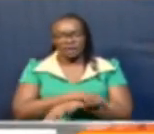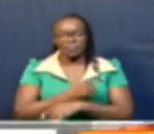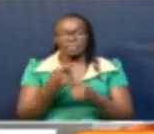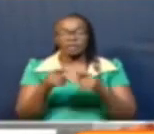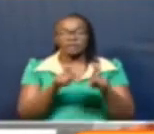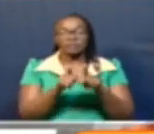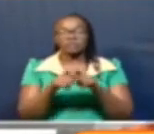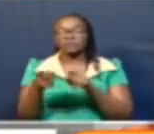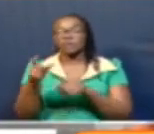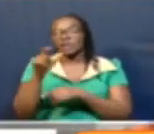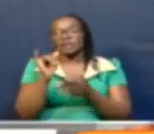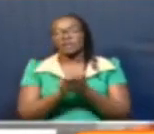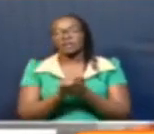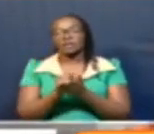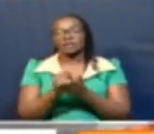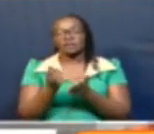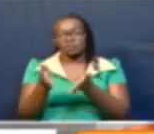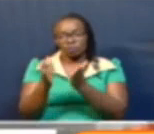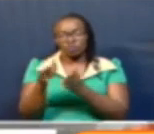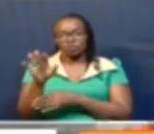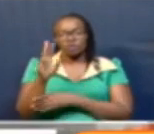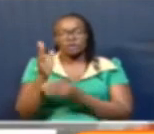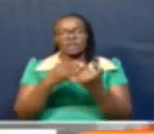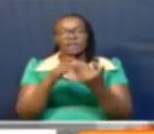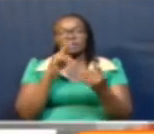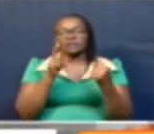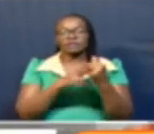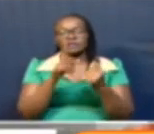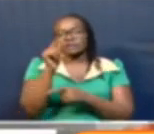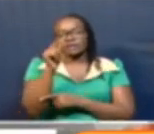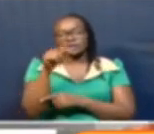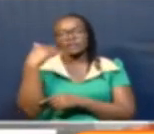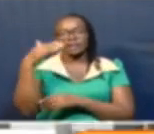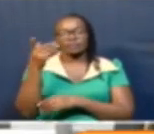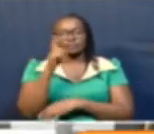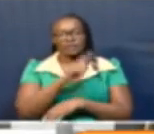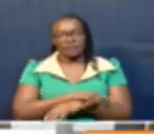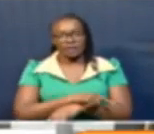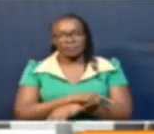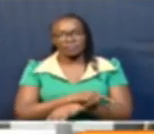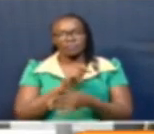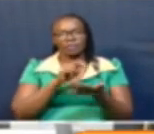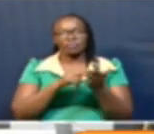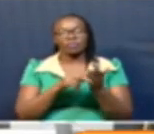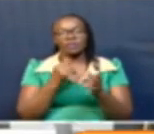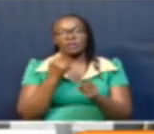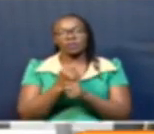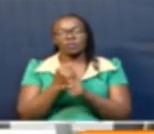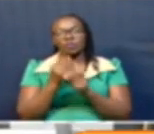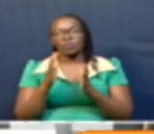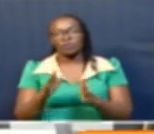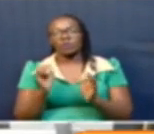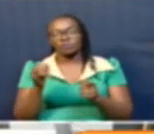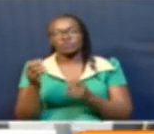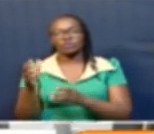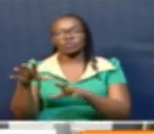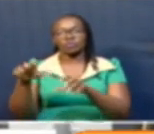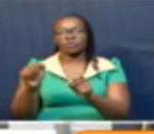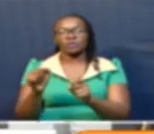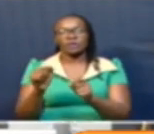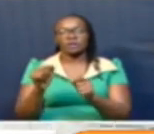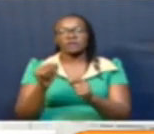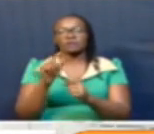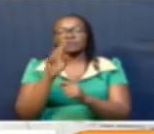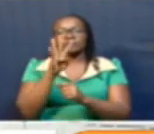see the port handle some 7,000 tons every day. The eco hoppers were procured at a cost of